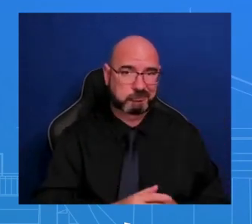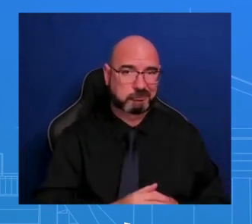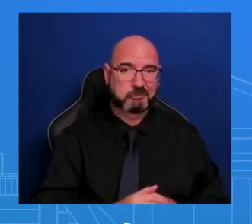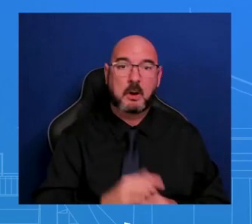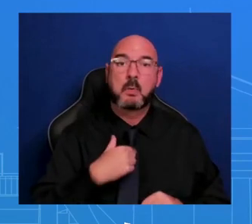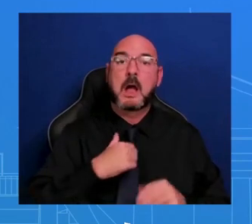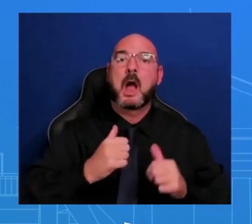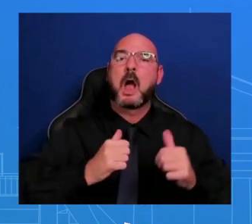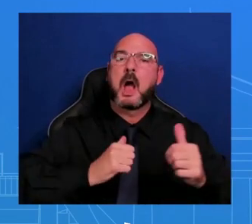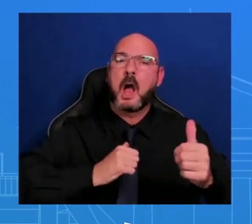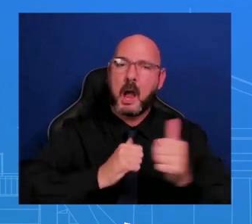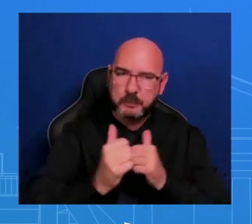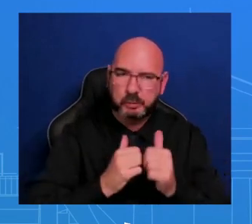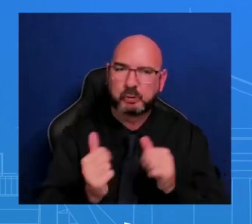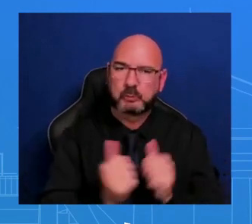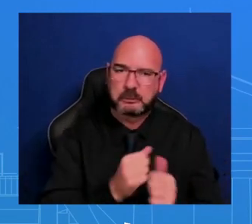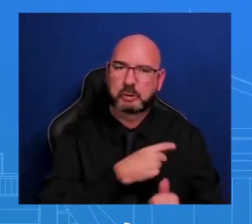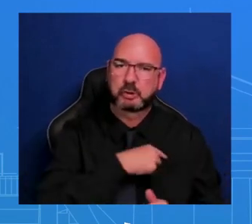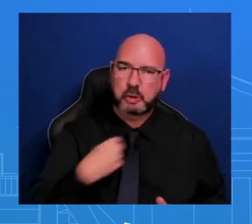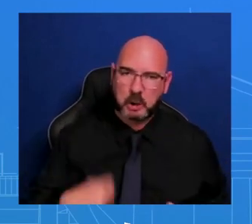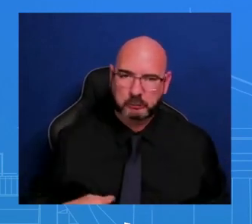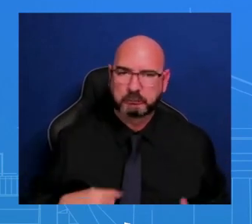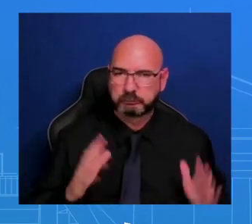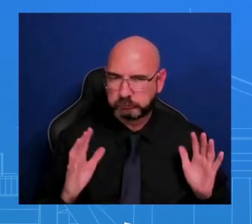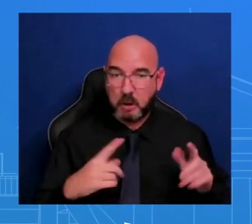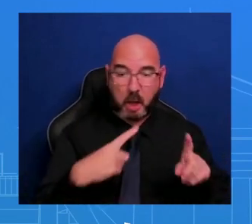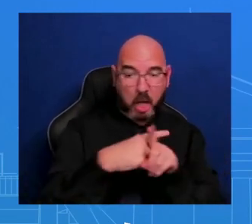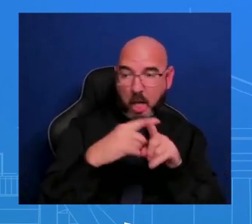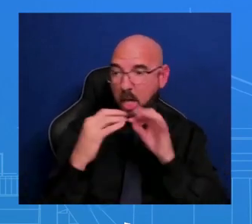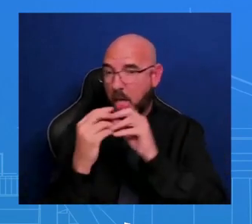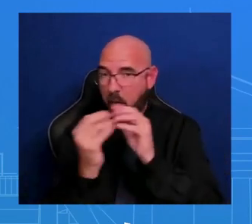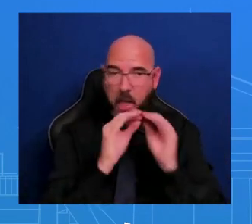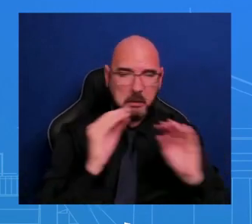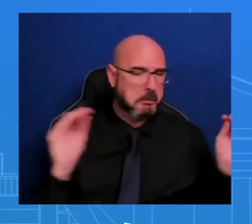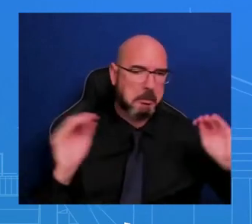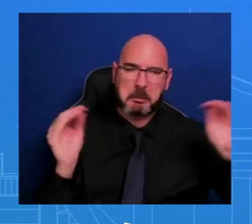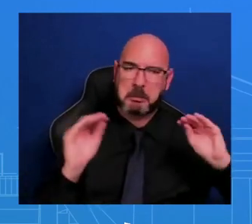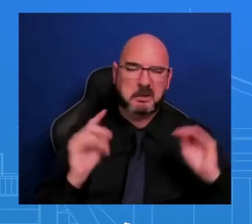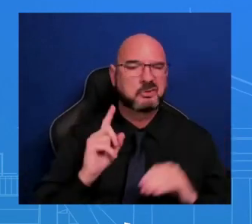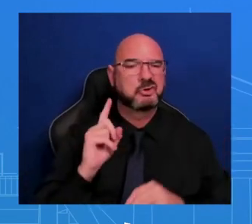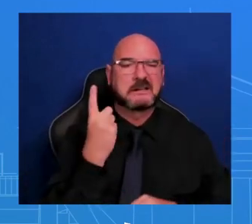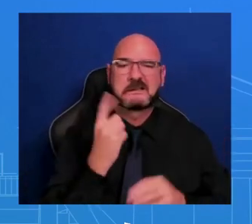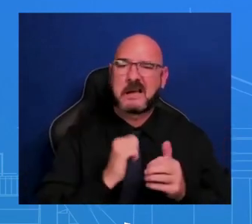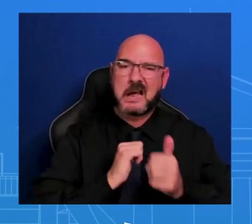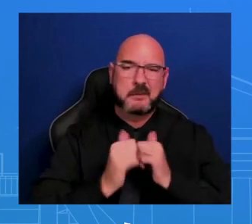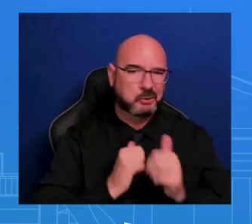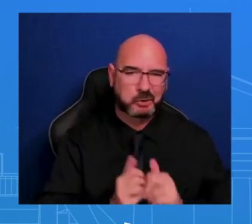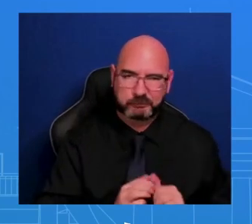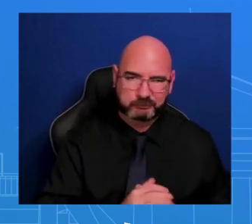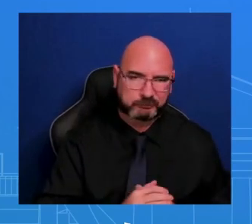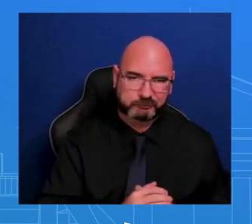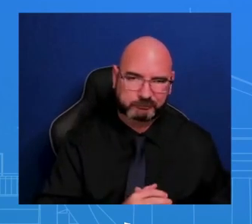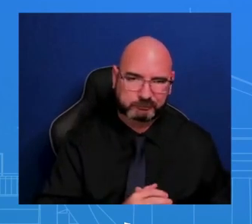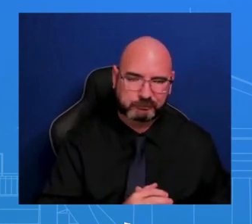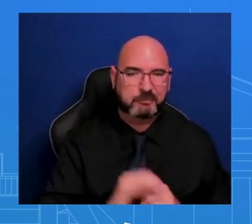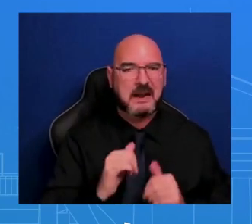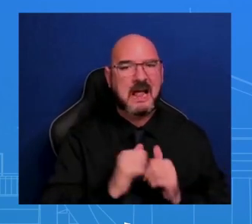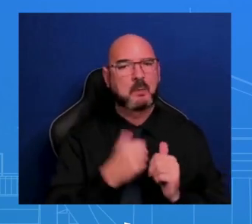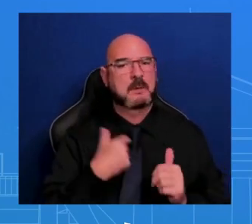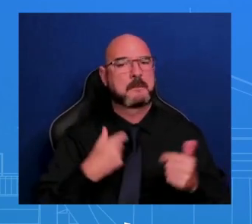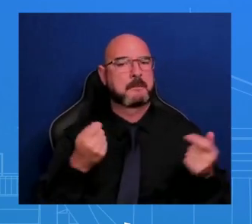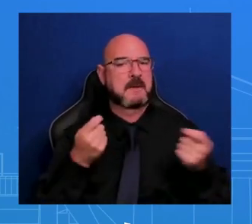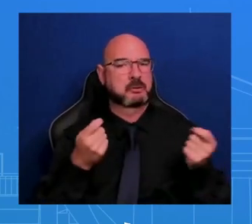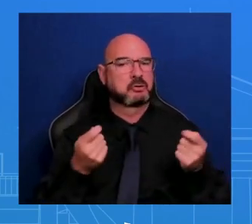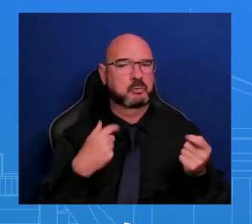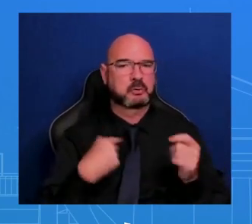competition. And so we seek to manage that competition in a responsible way. And so, again, you're going to see a